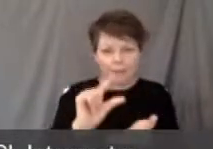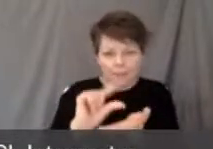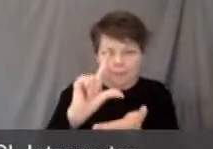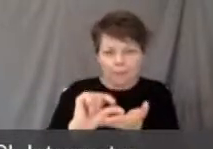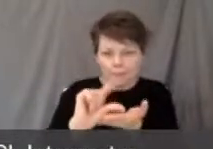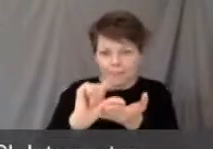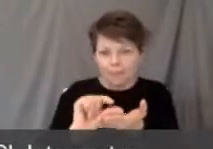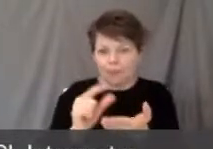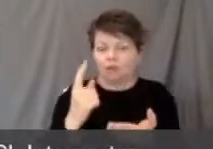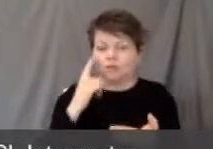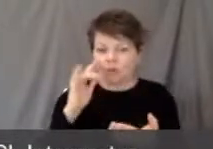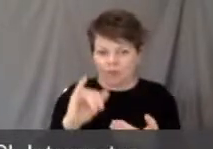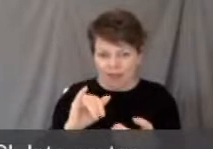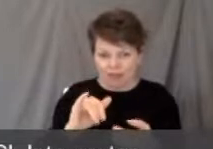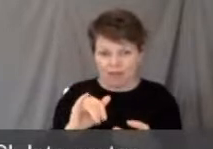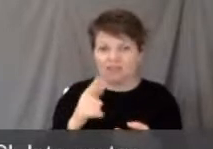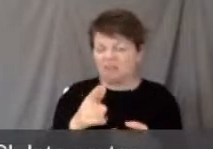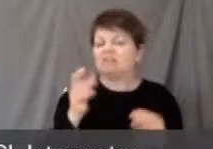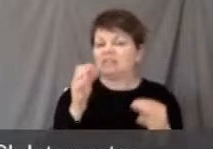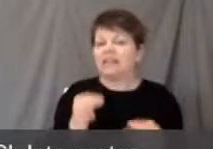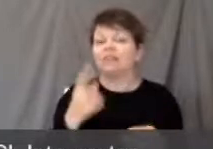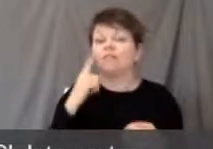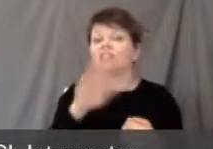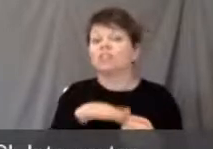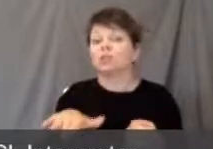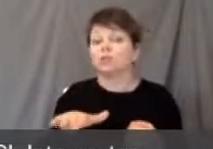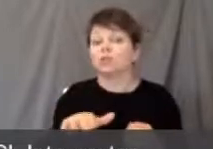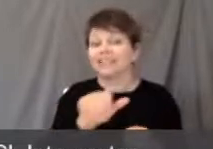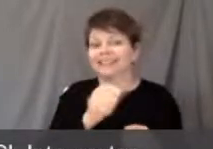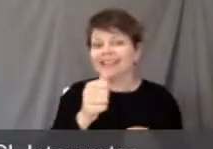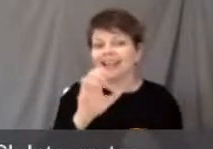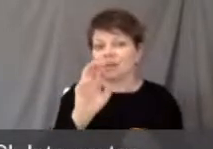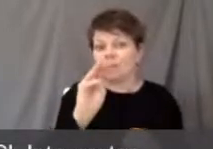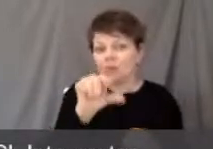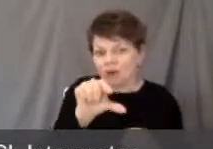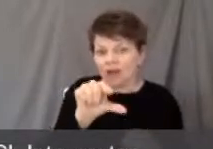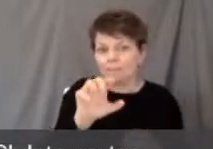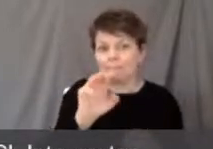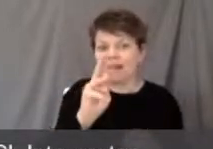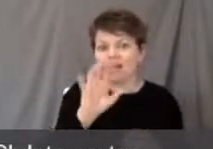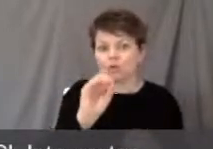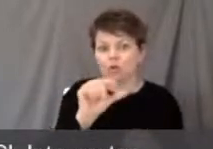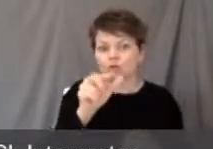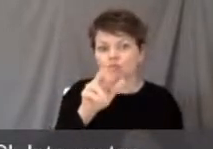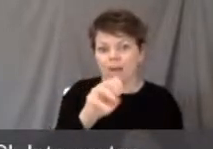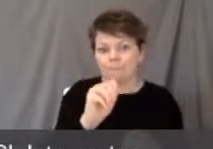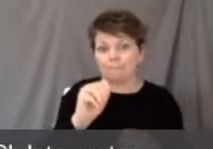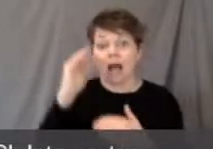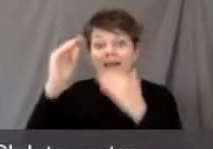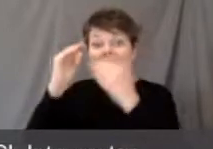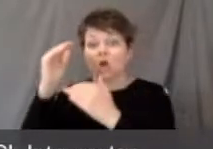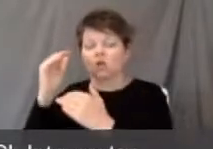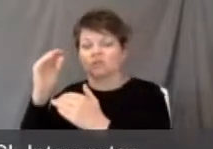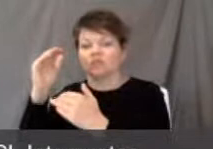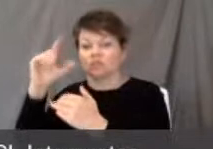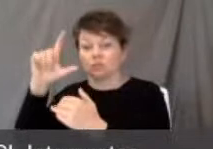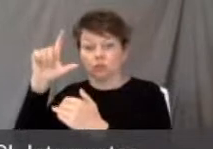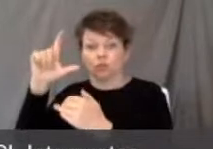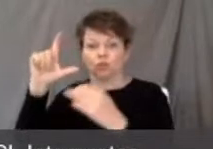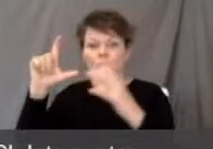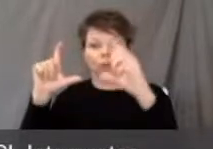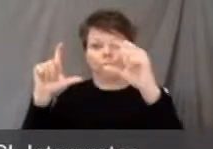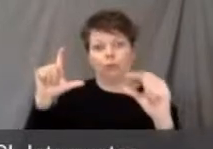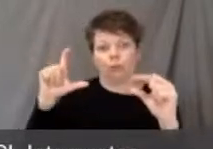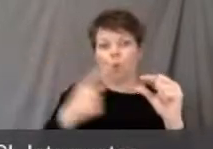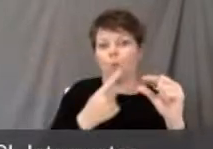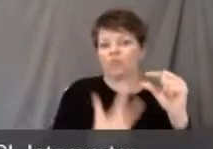ended up with a 10 microgram dose, which is a third of the dose given to adolescents and adults. They discovered that